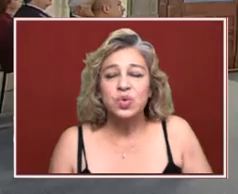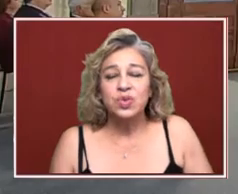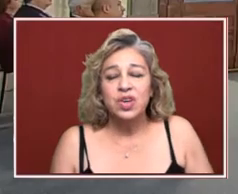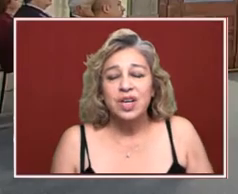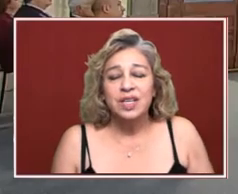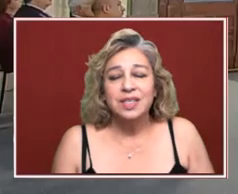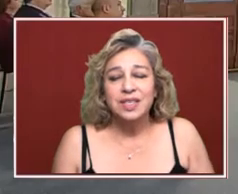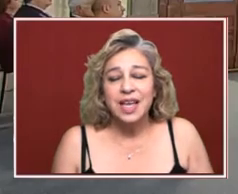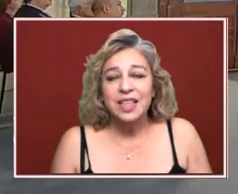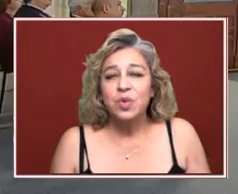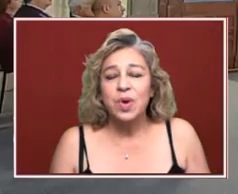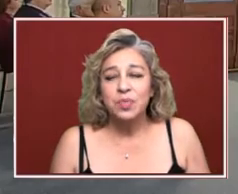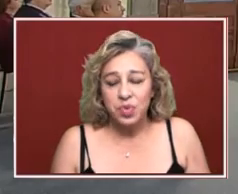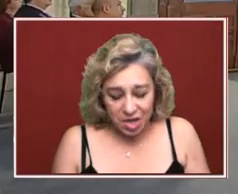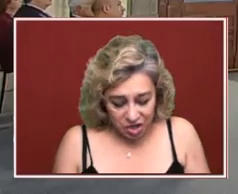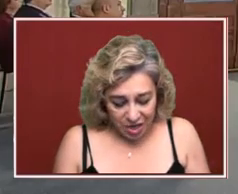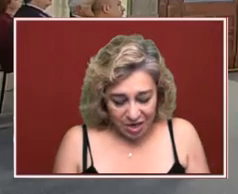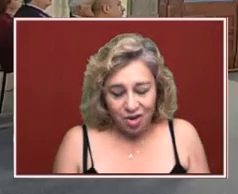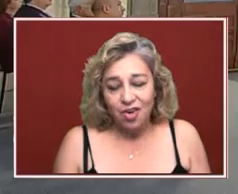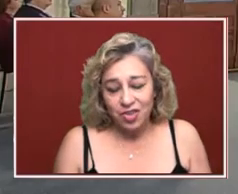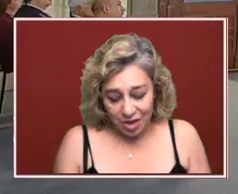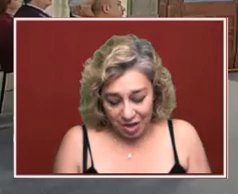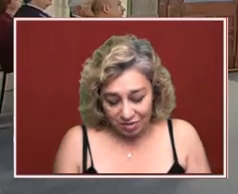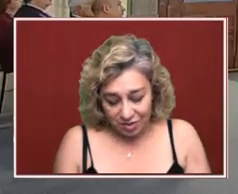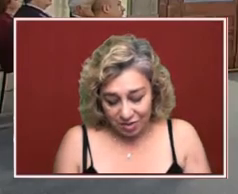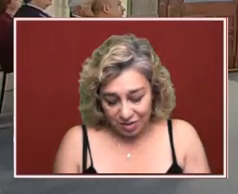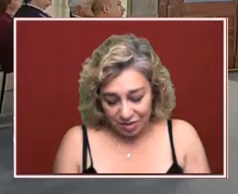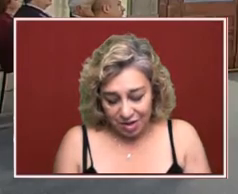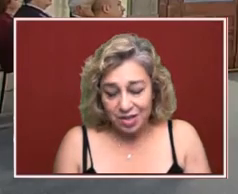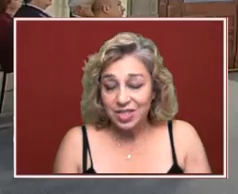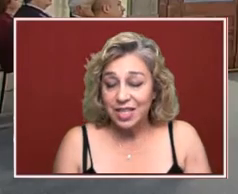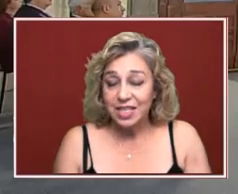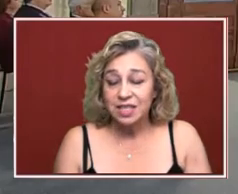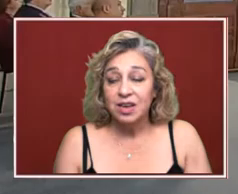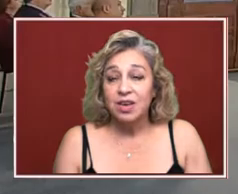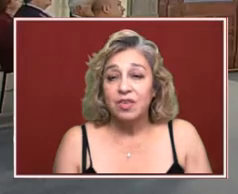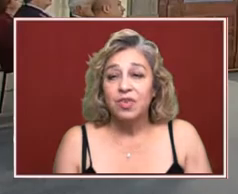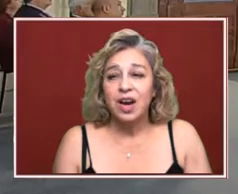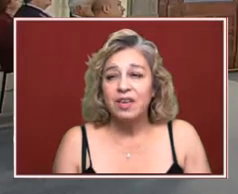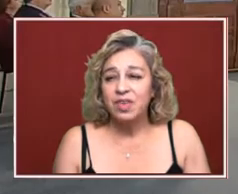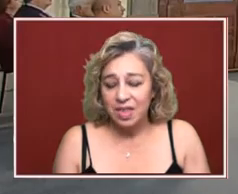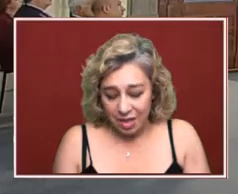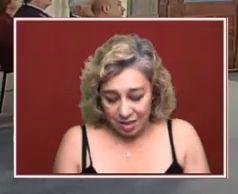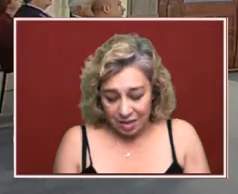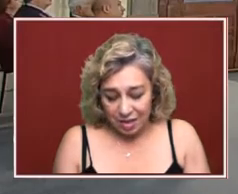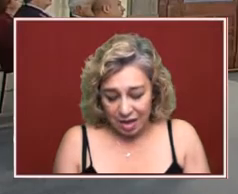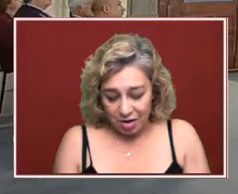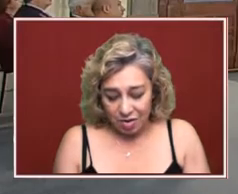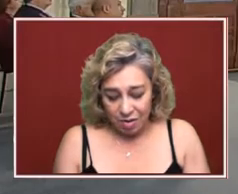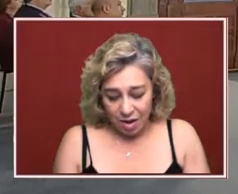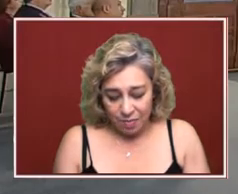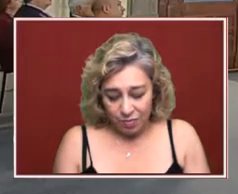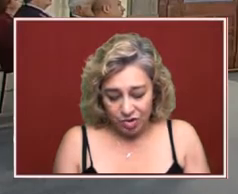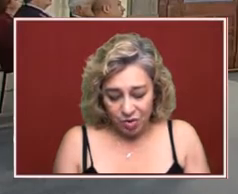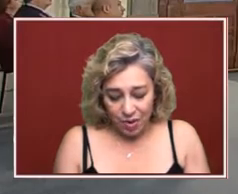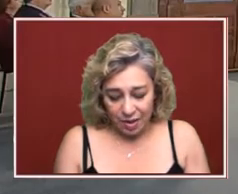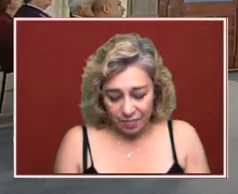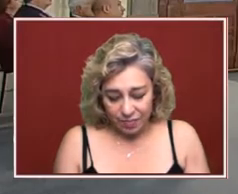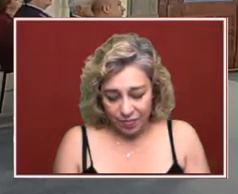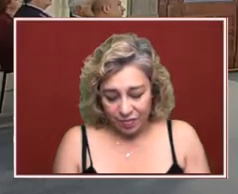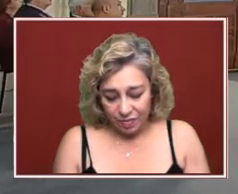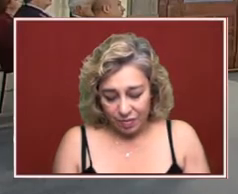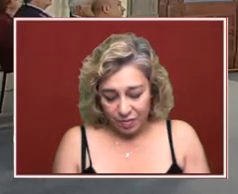to say that we appreciate all the consulates for everything that they are